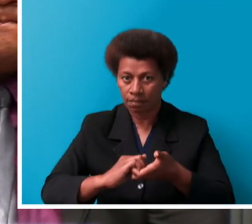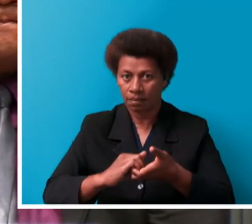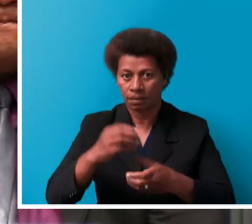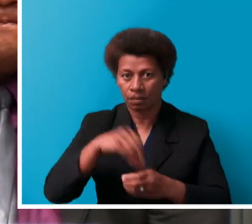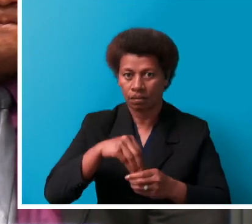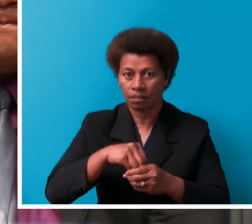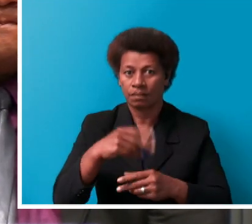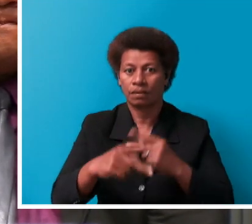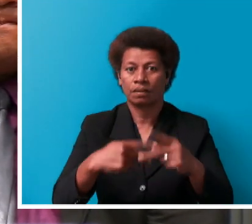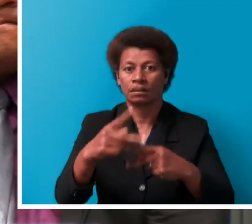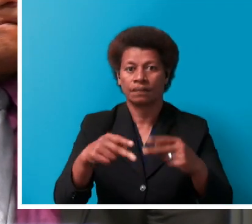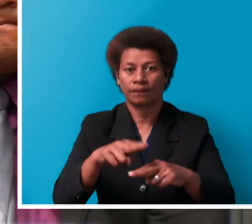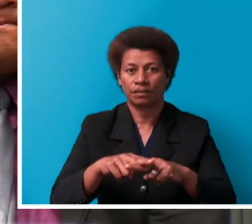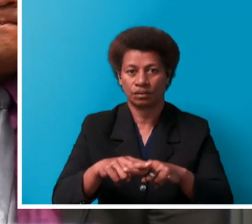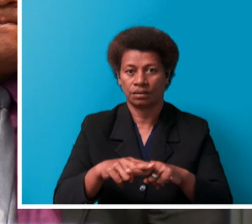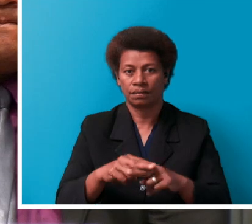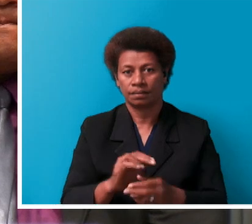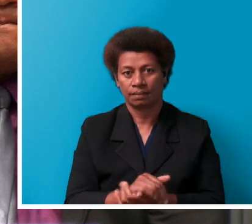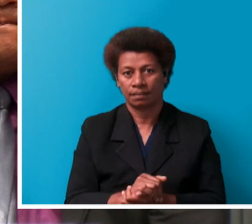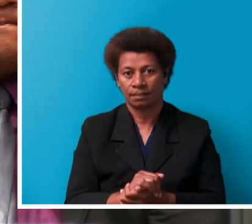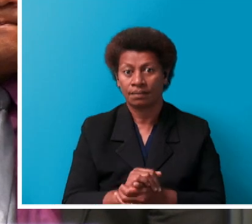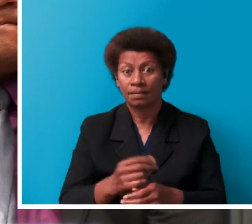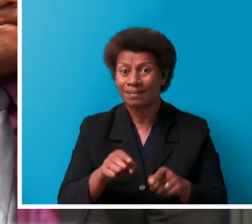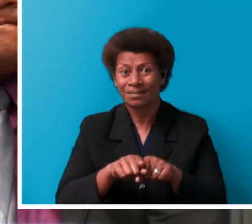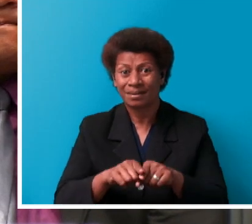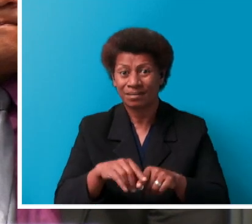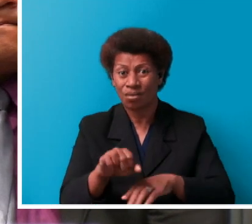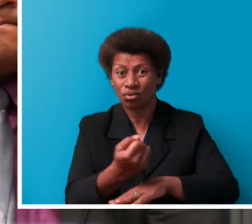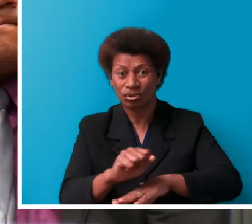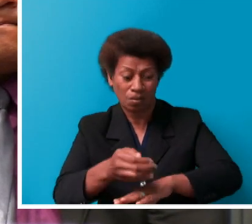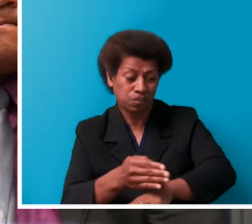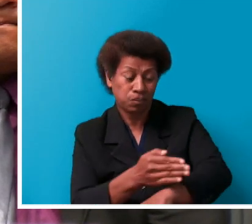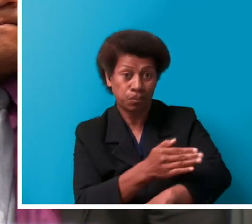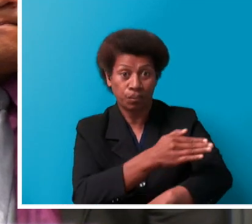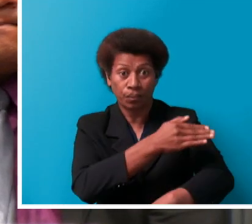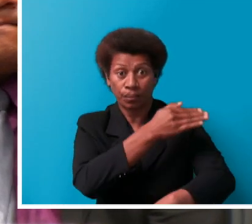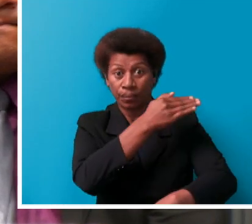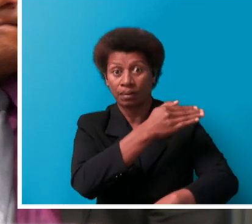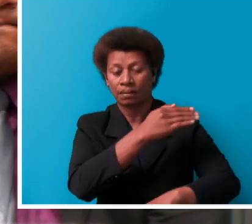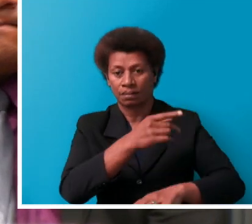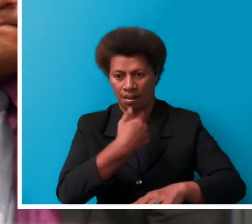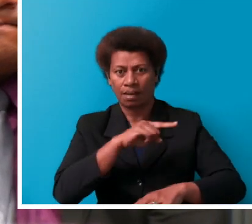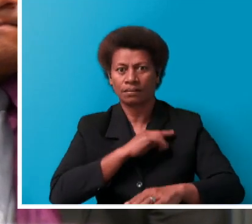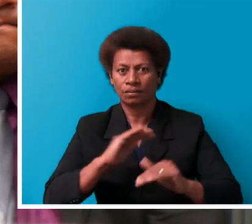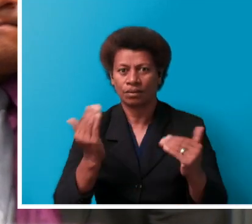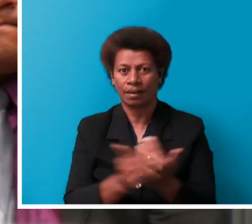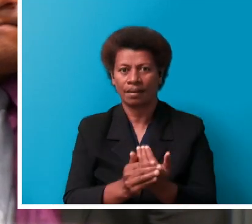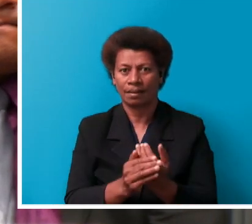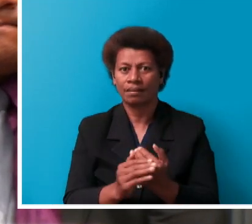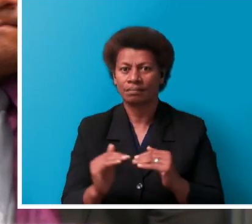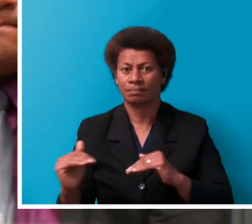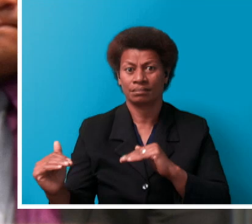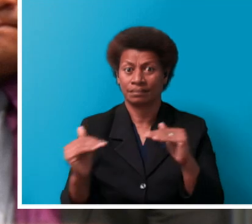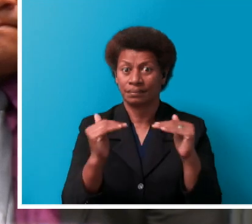nation. A rising tide does not discriminate, and neither should we. If we all rise together, we all succeed